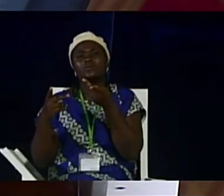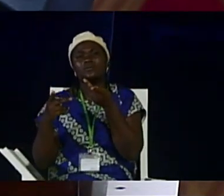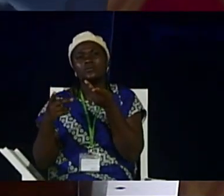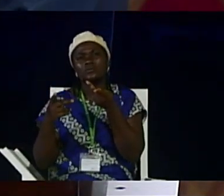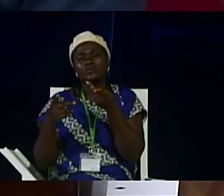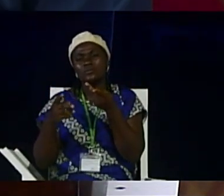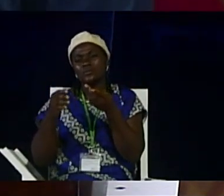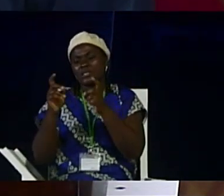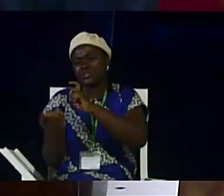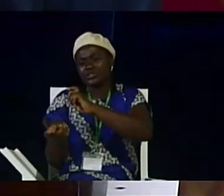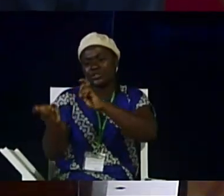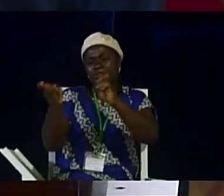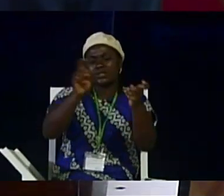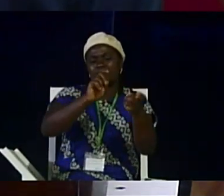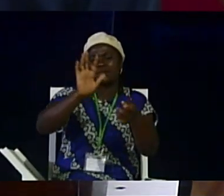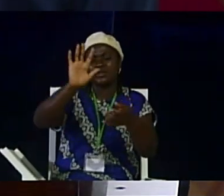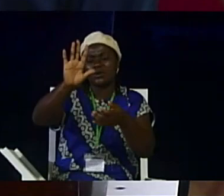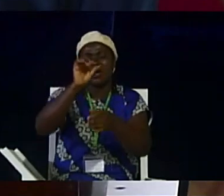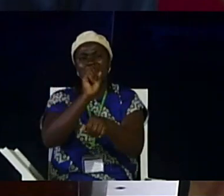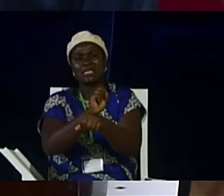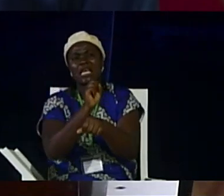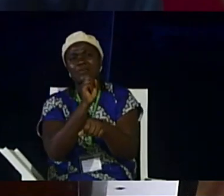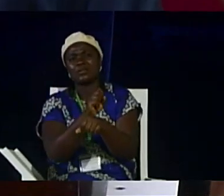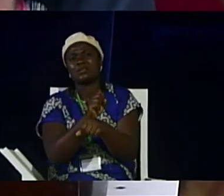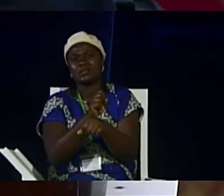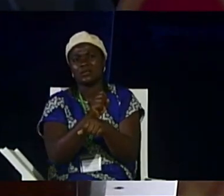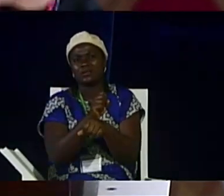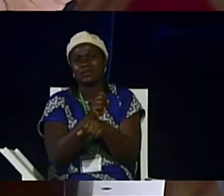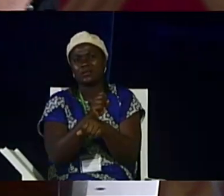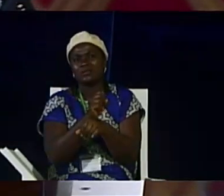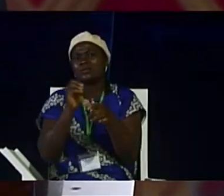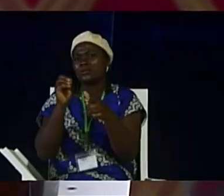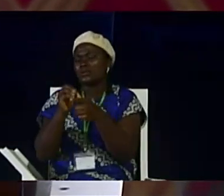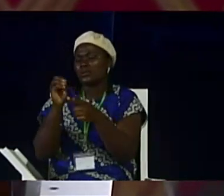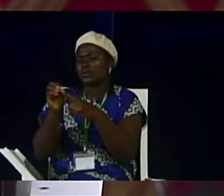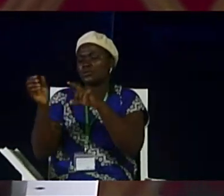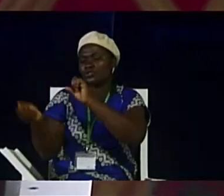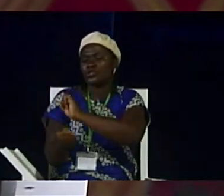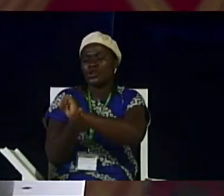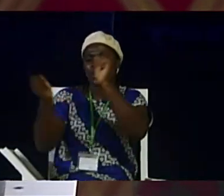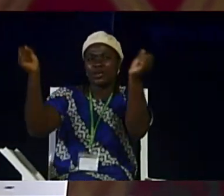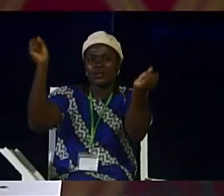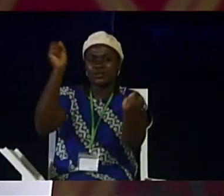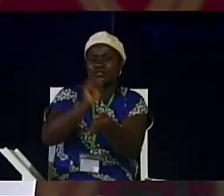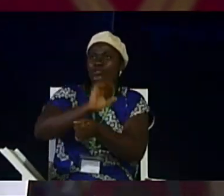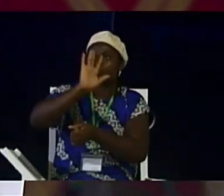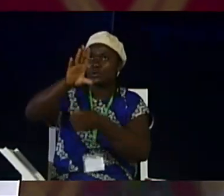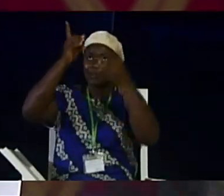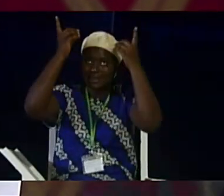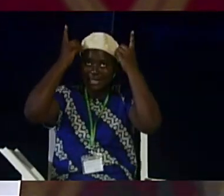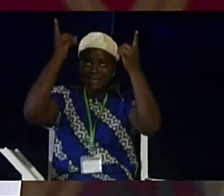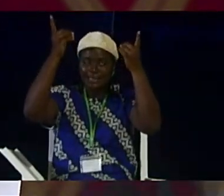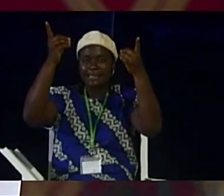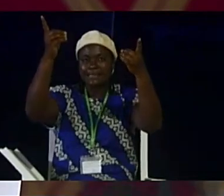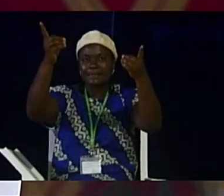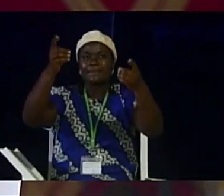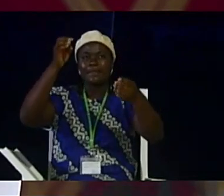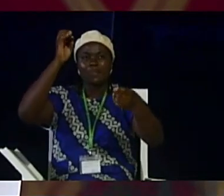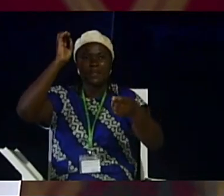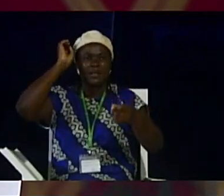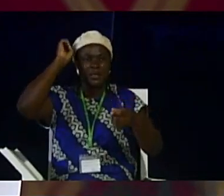shift your assignment, or change your destiny, he